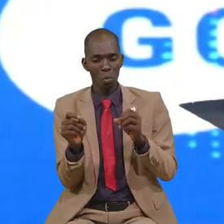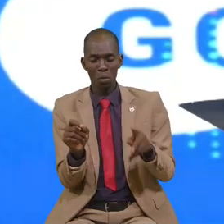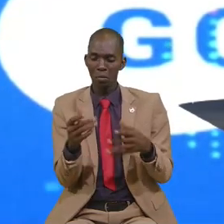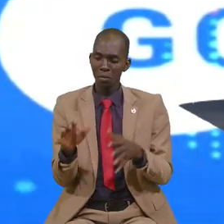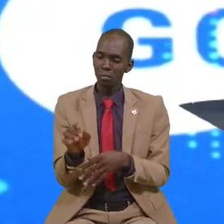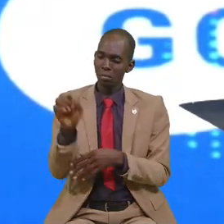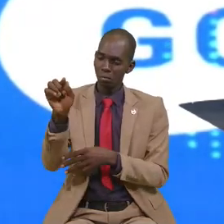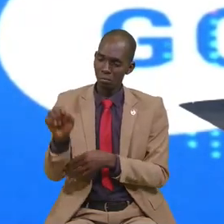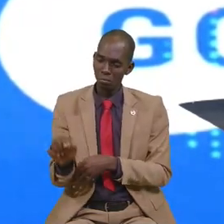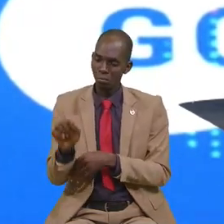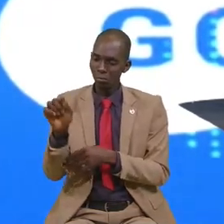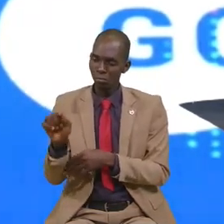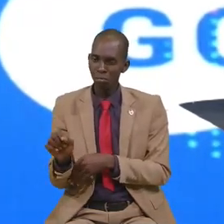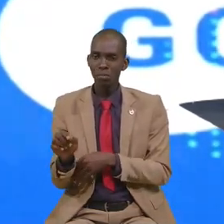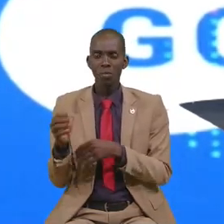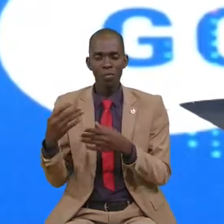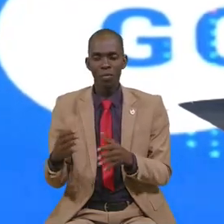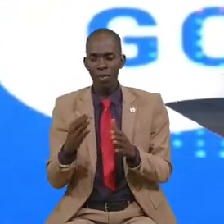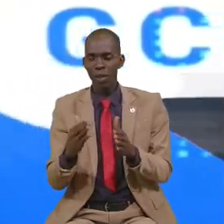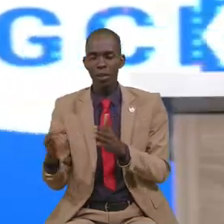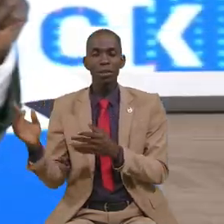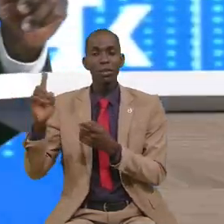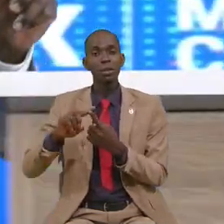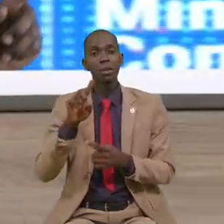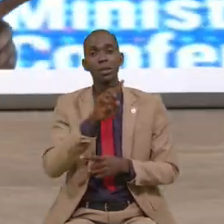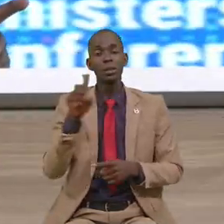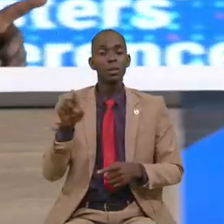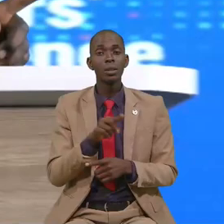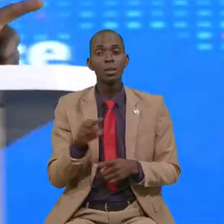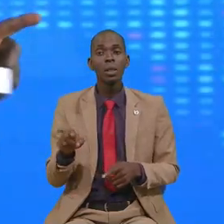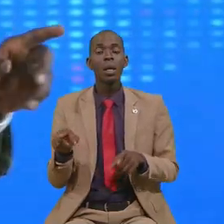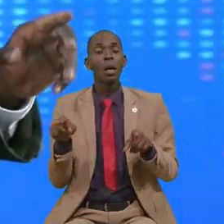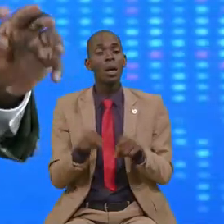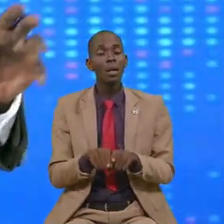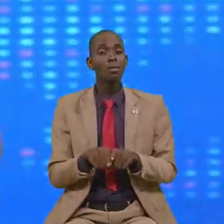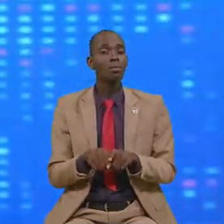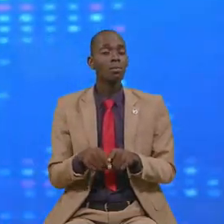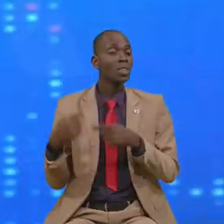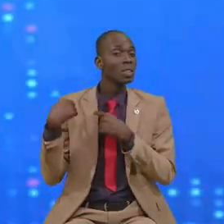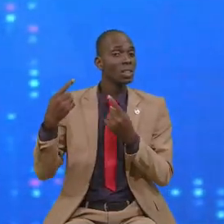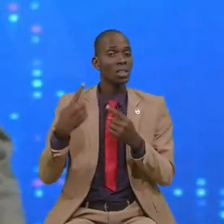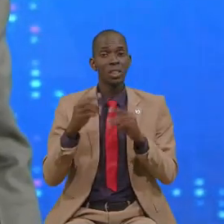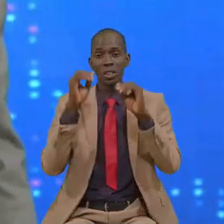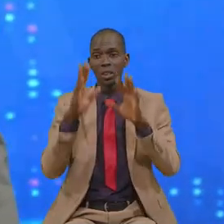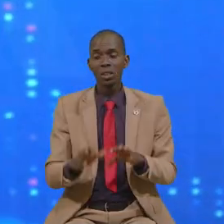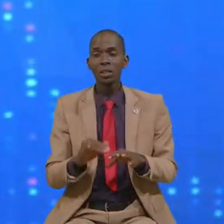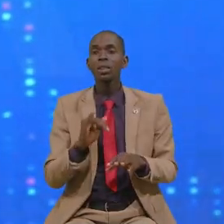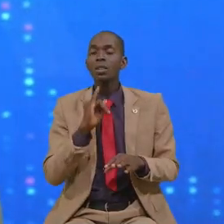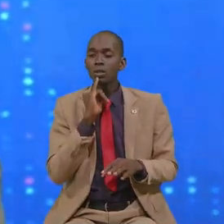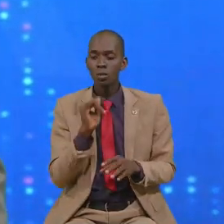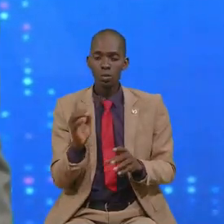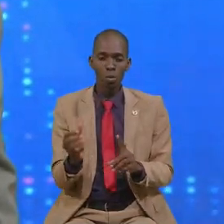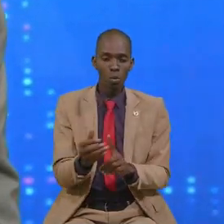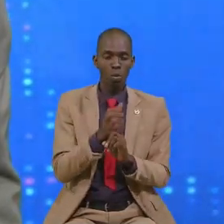he did all those alphabets. And as long as the teacher was holding my hand